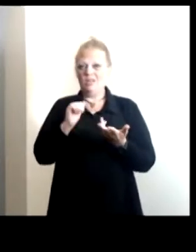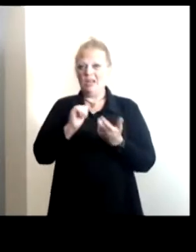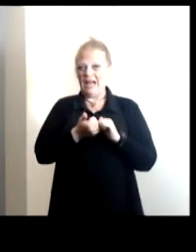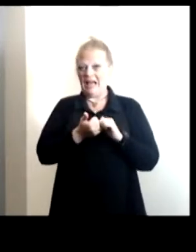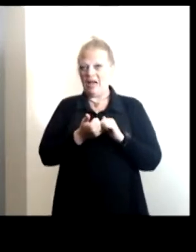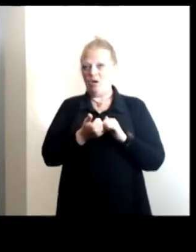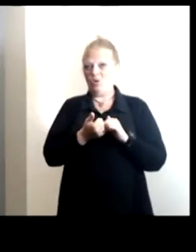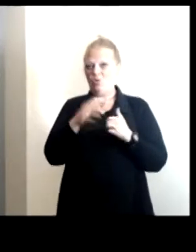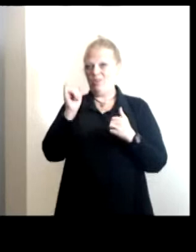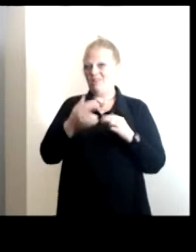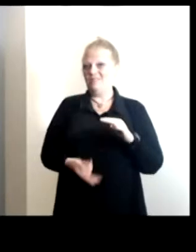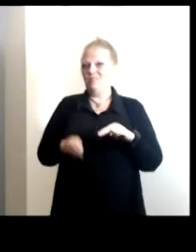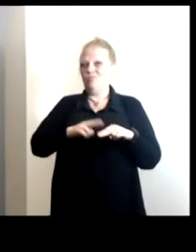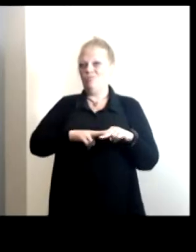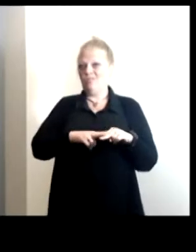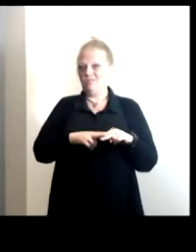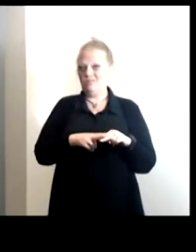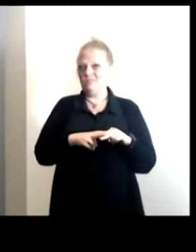that has increased,